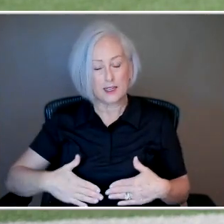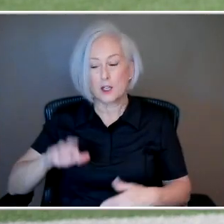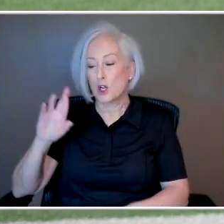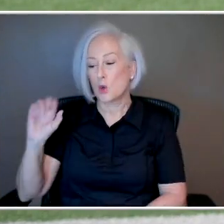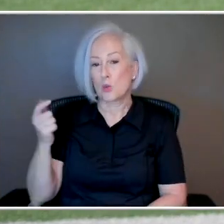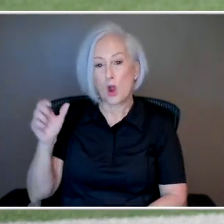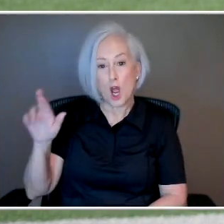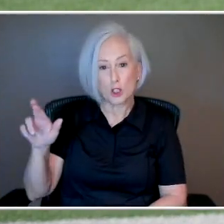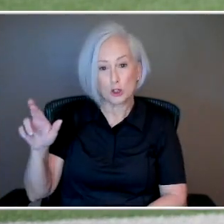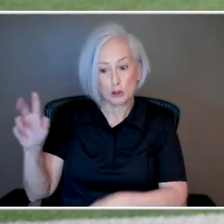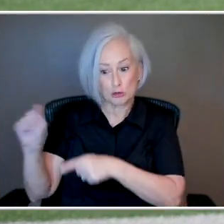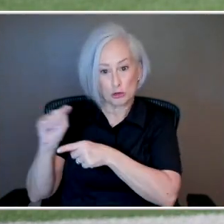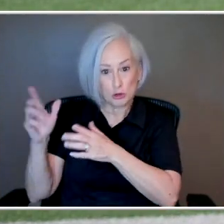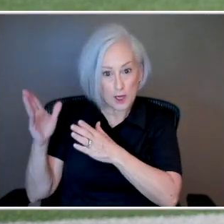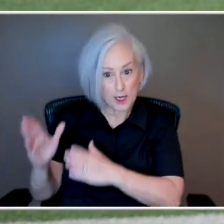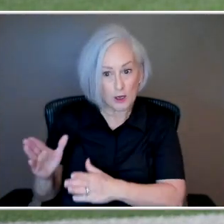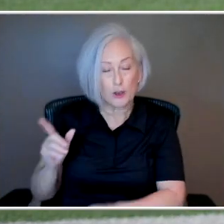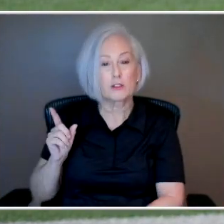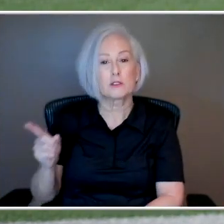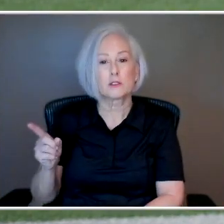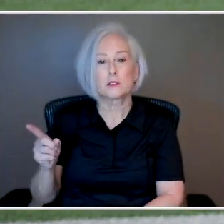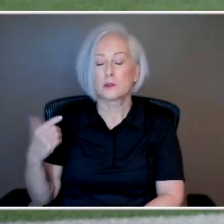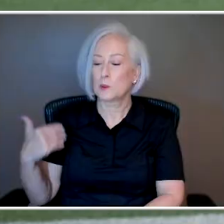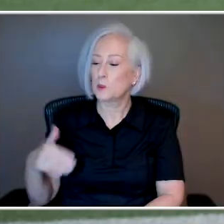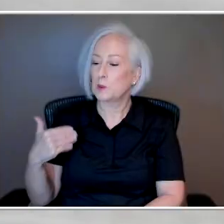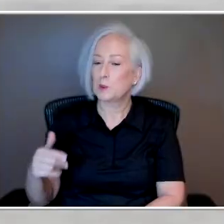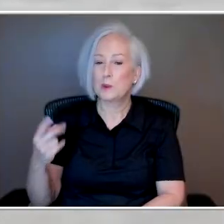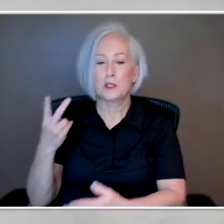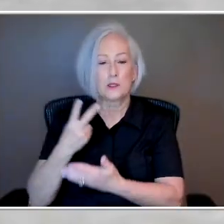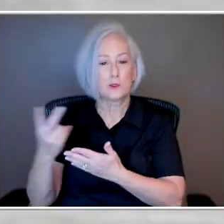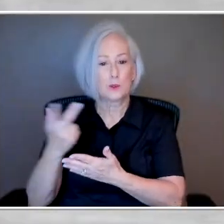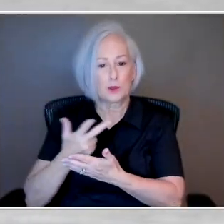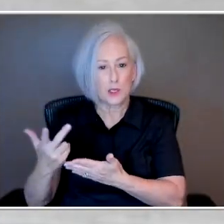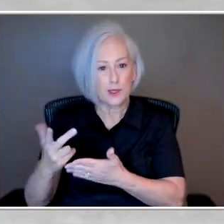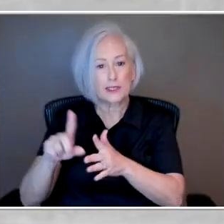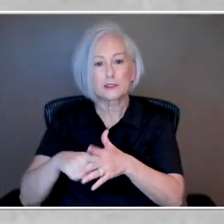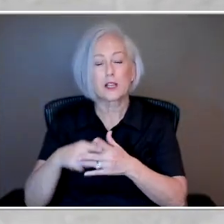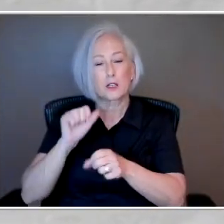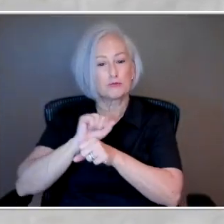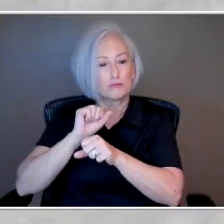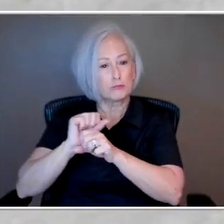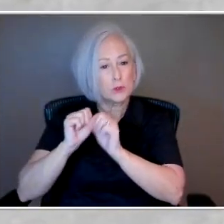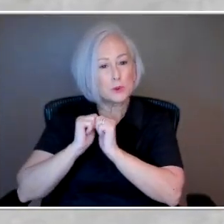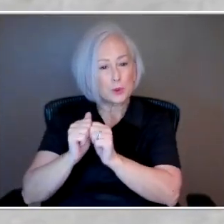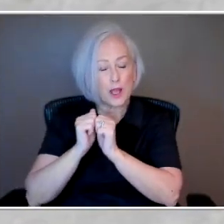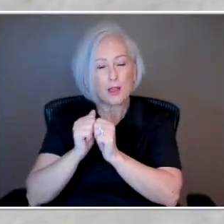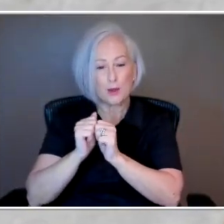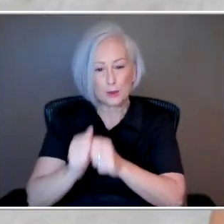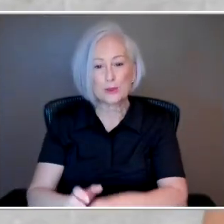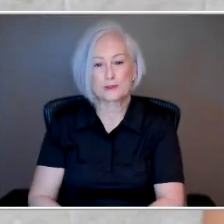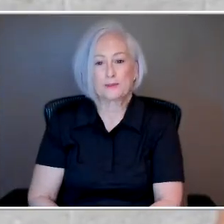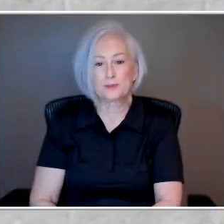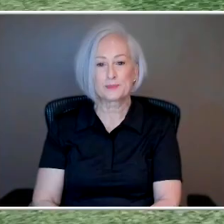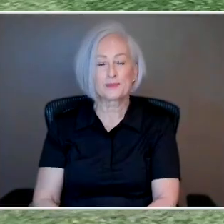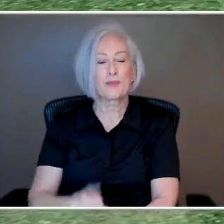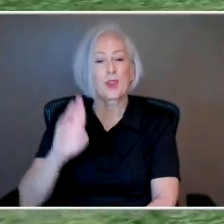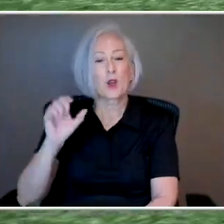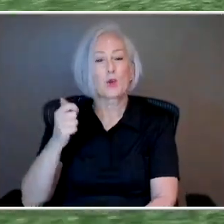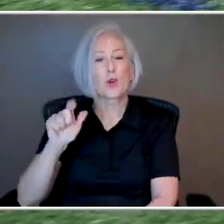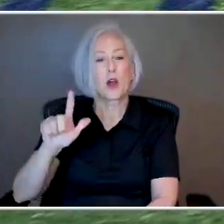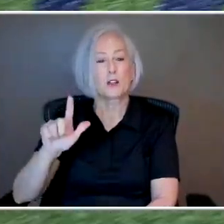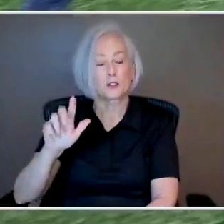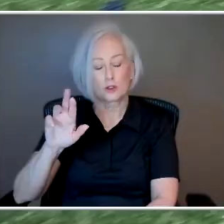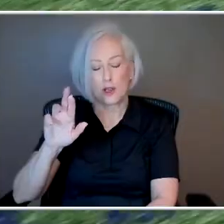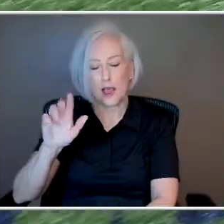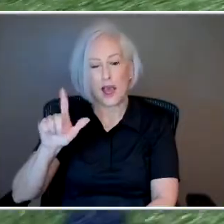I mean, it was weeks after my surgery where I was already working with him. Nice work. My name is Roger Allen, and I'm the Strength and Athletic Development